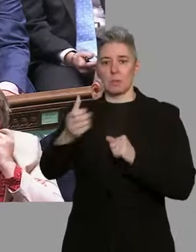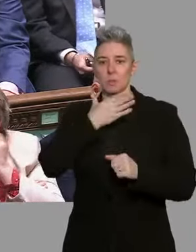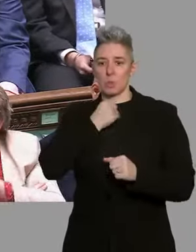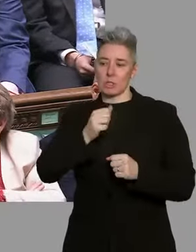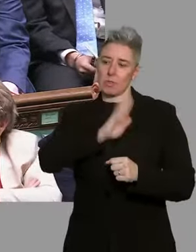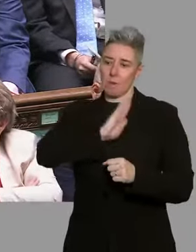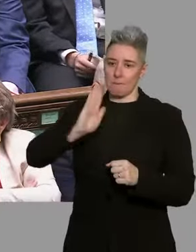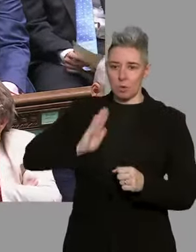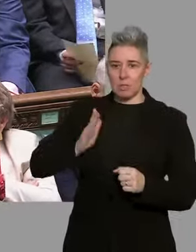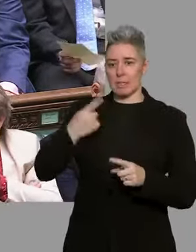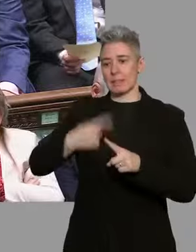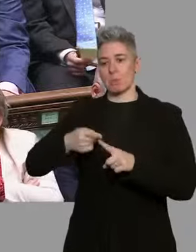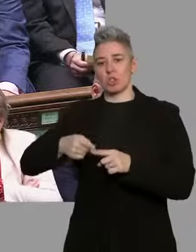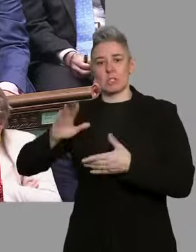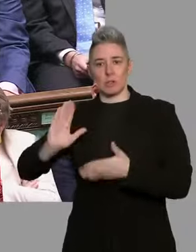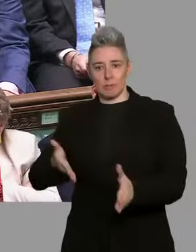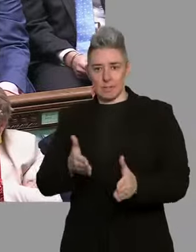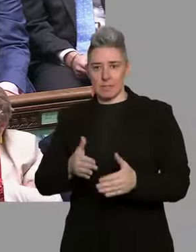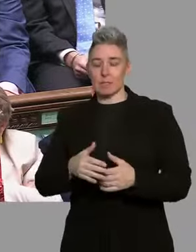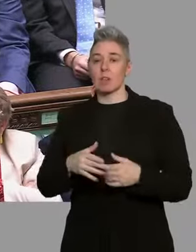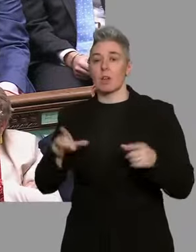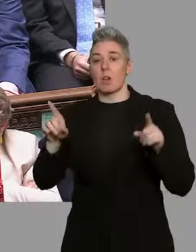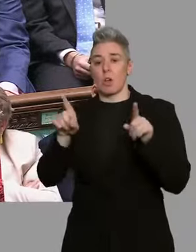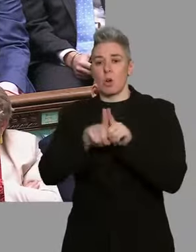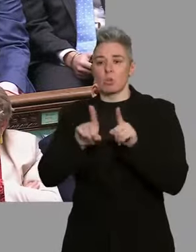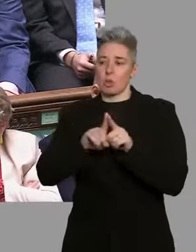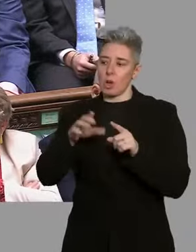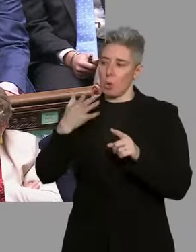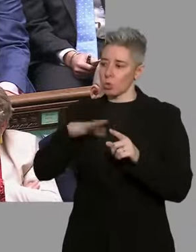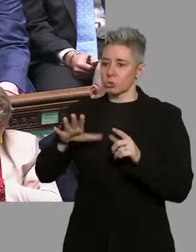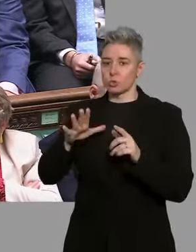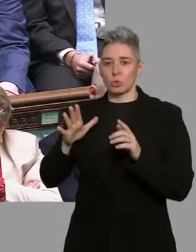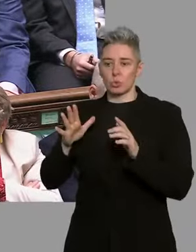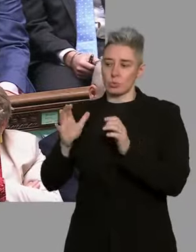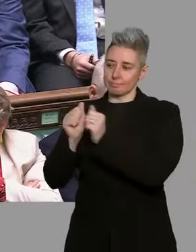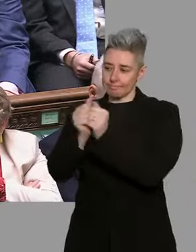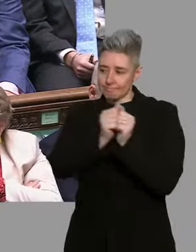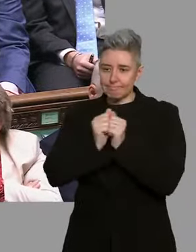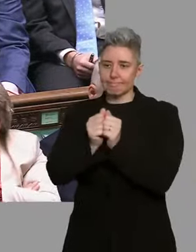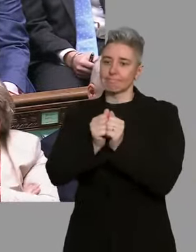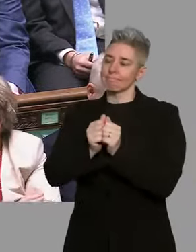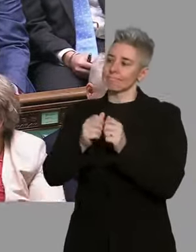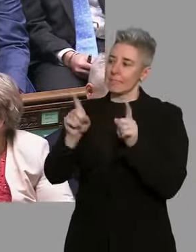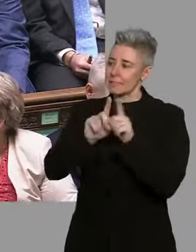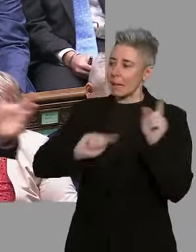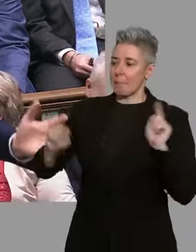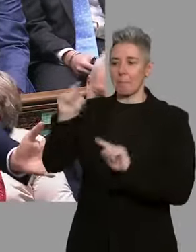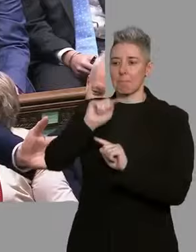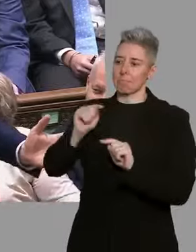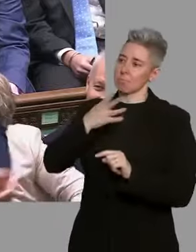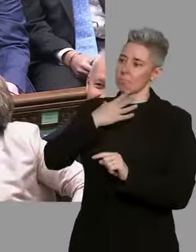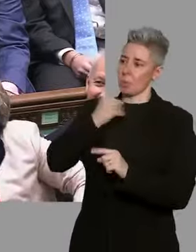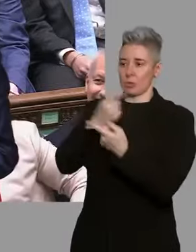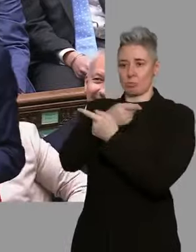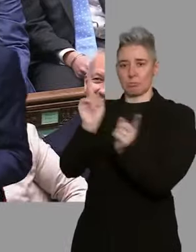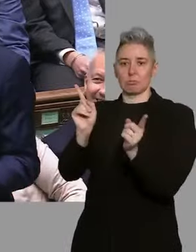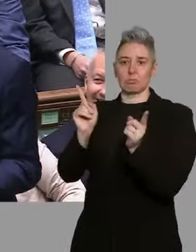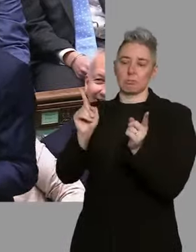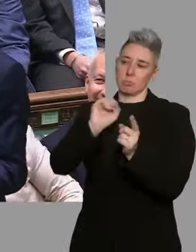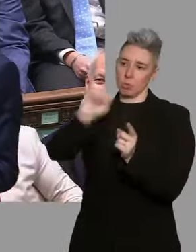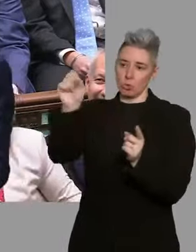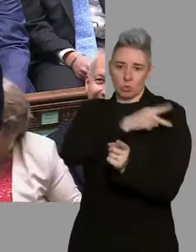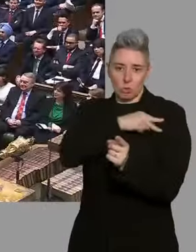join others in wishing you happy Christmas, Mr. Speaker, and all the staff of the Commons and indeed everyone